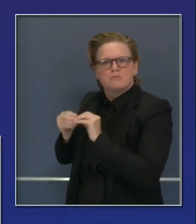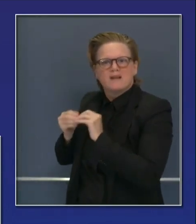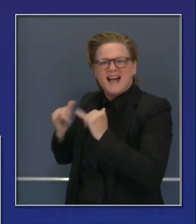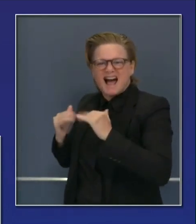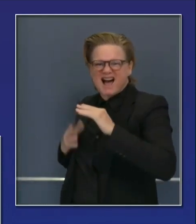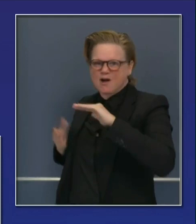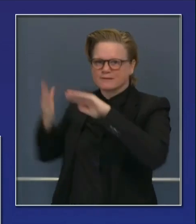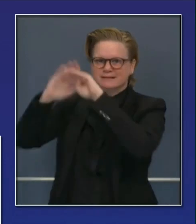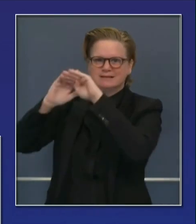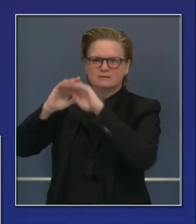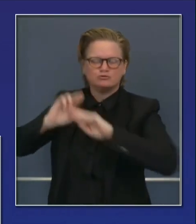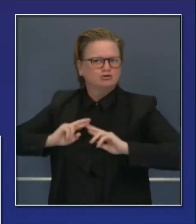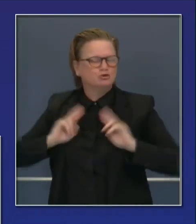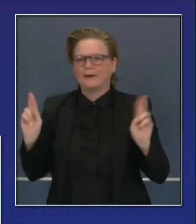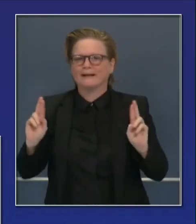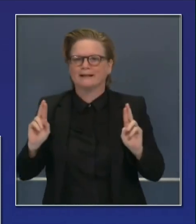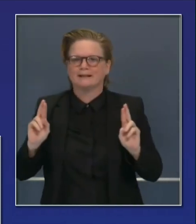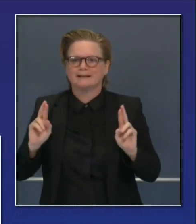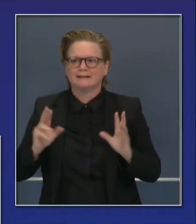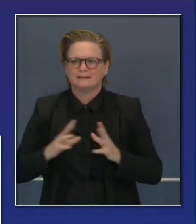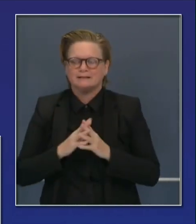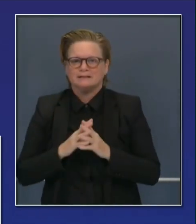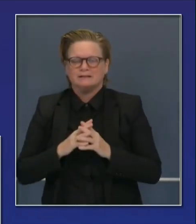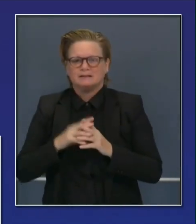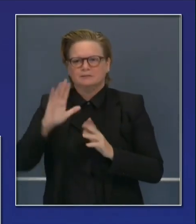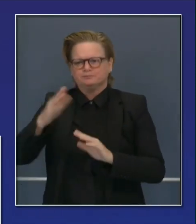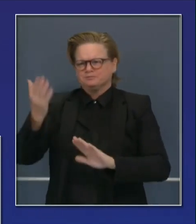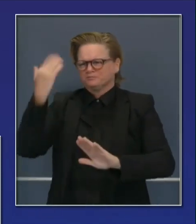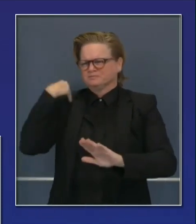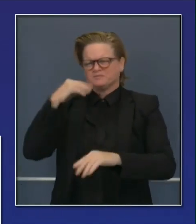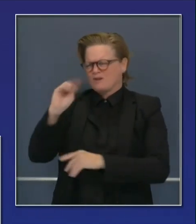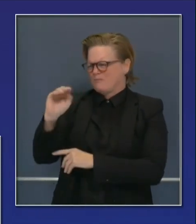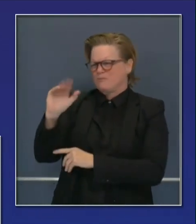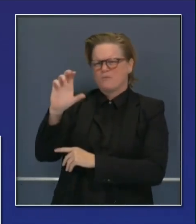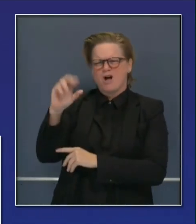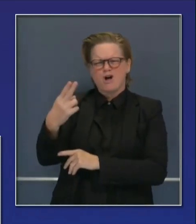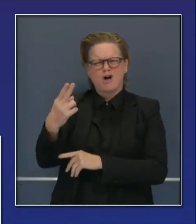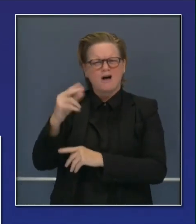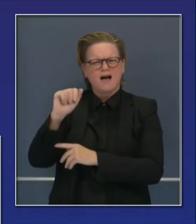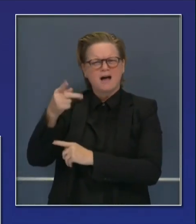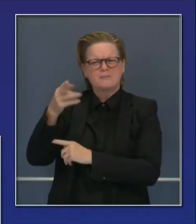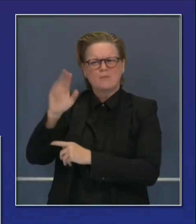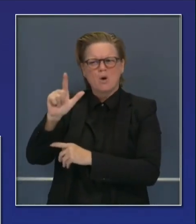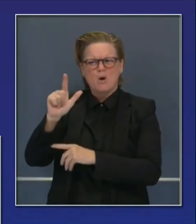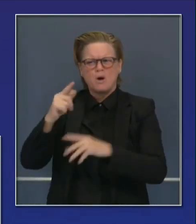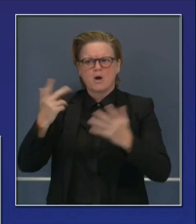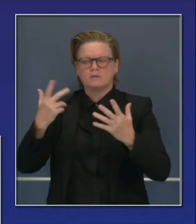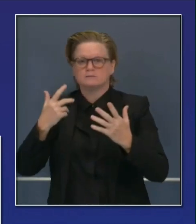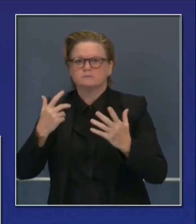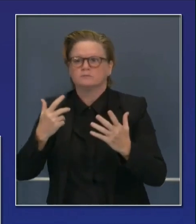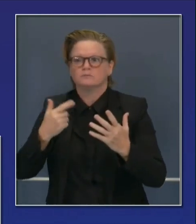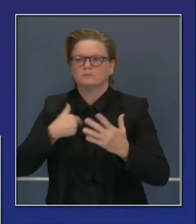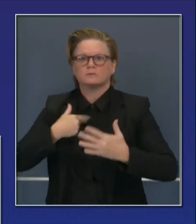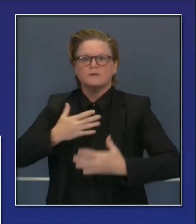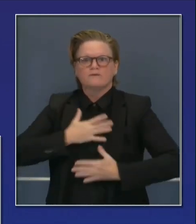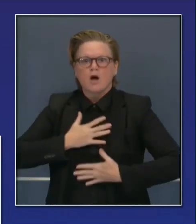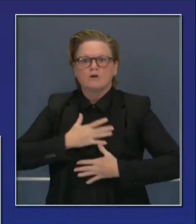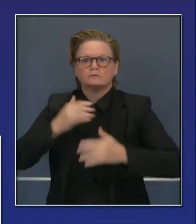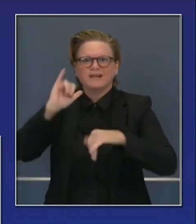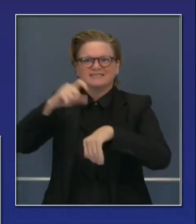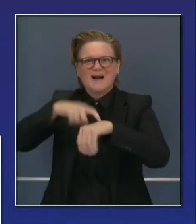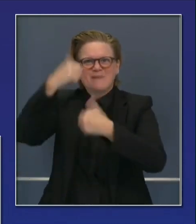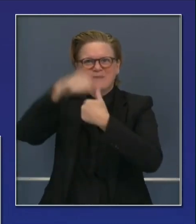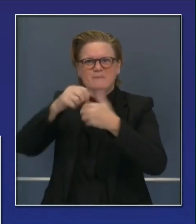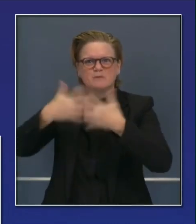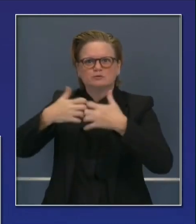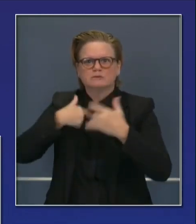can recall, back in March and April, the issue of ventilators and the lack of accessibility was so acute that California was actually